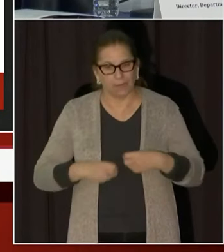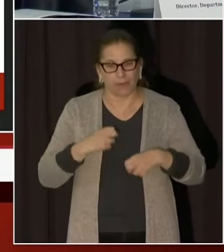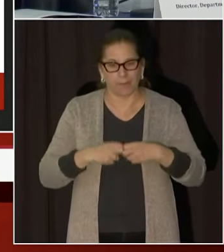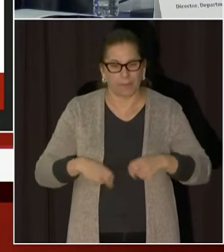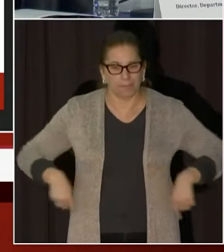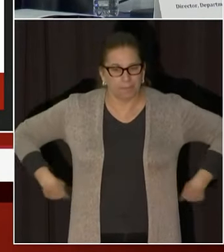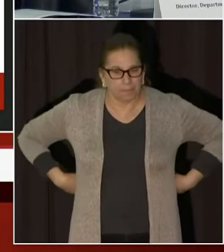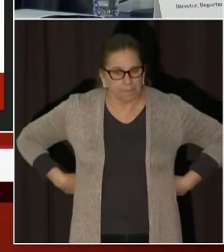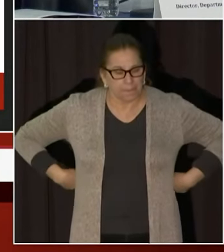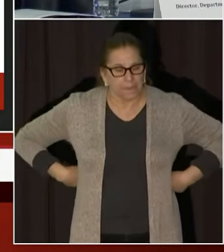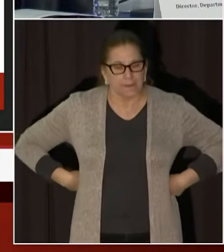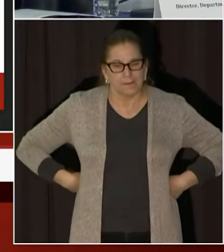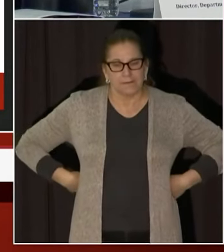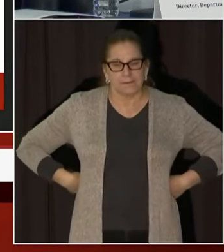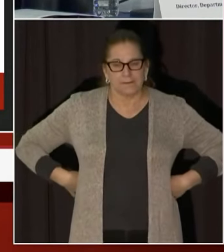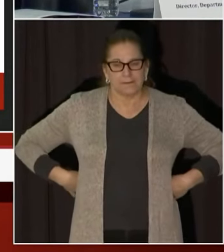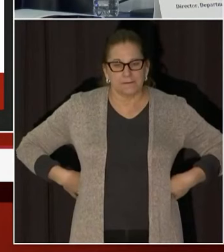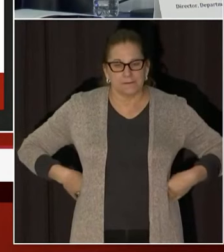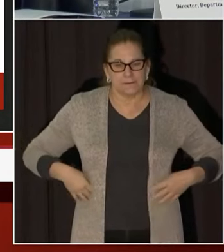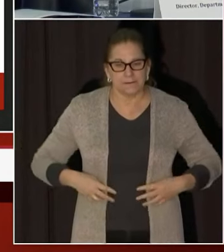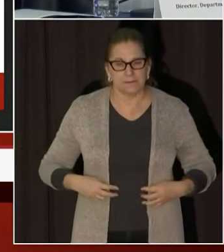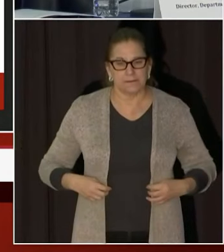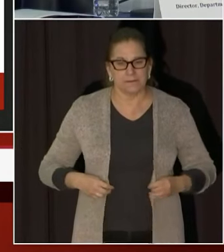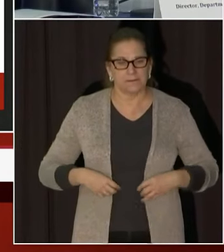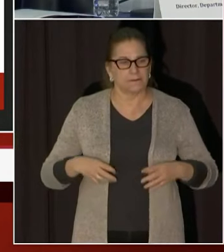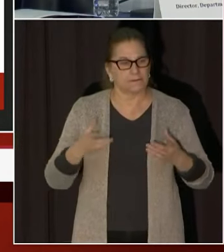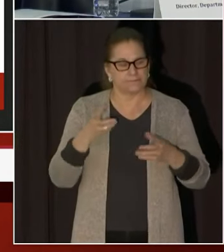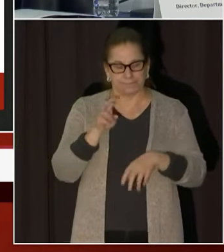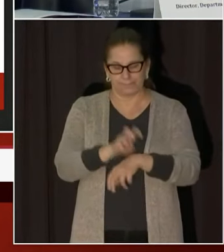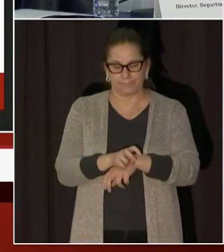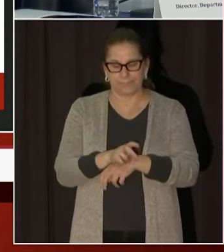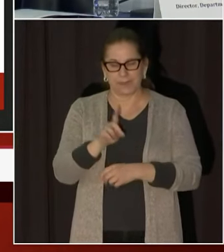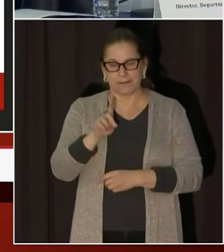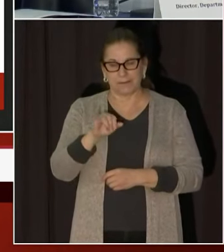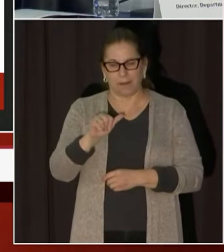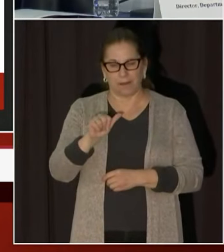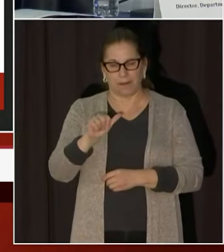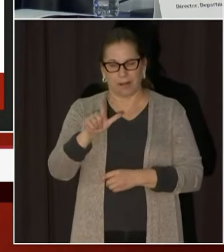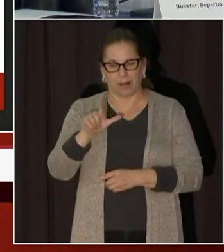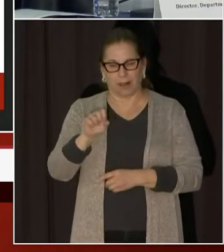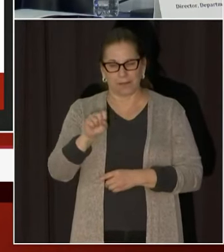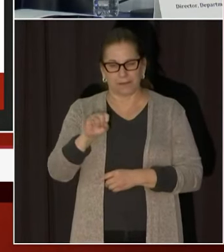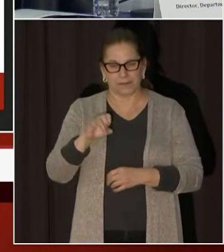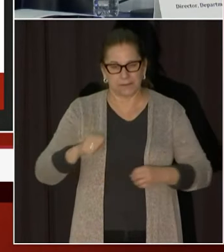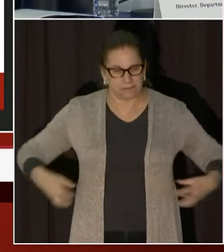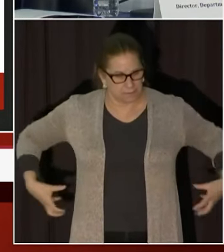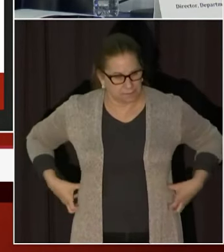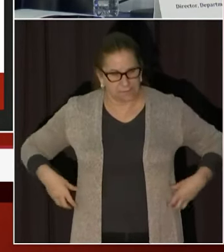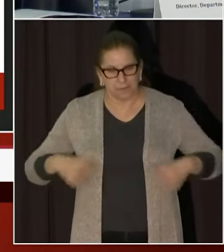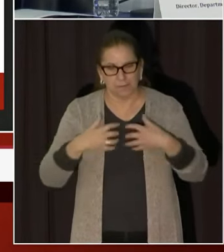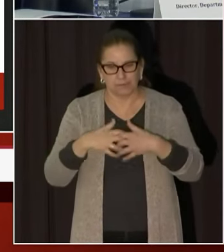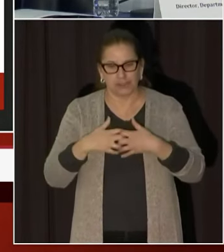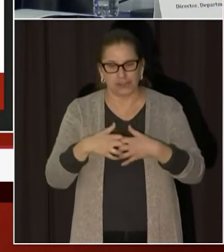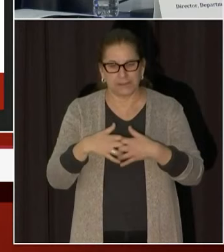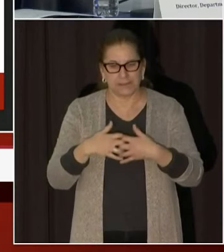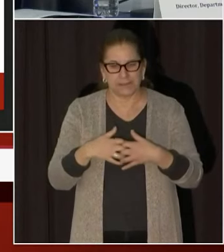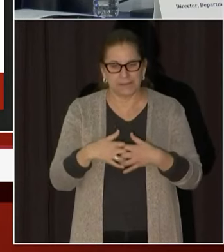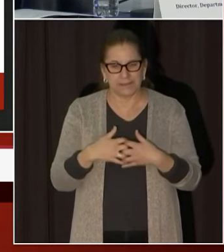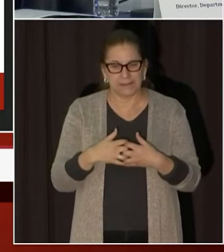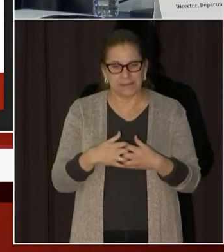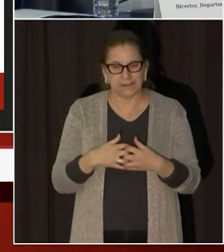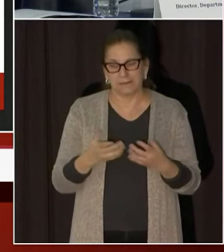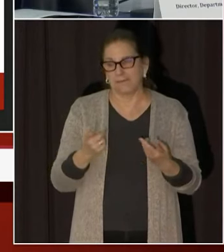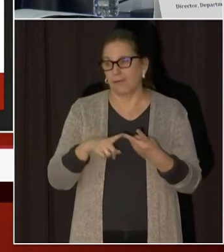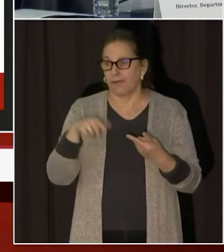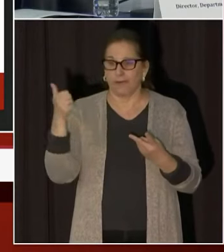people to need dialysis, or even autoimmune disorders such as lupus. We've had residents in our community lose